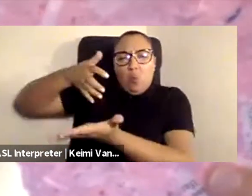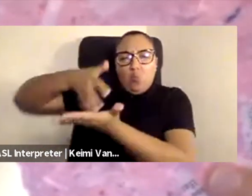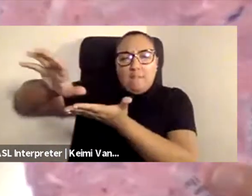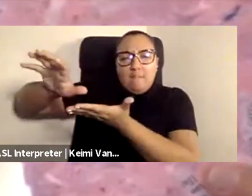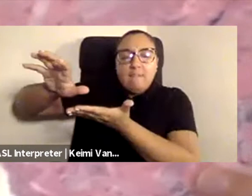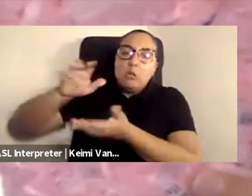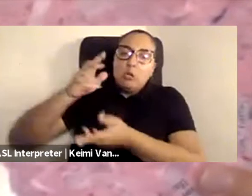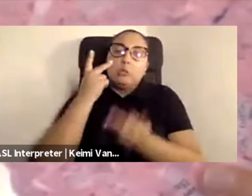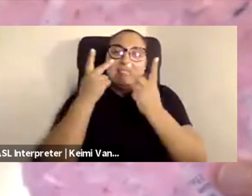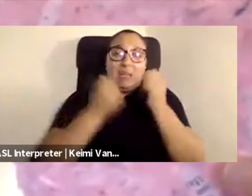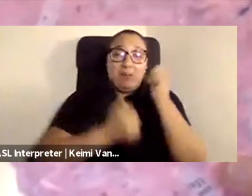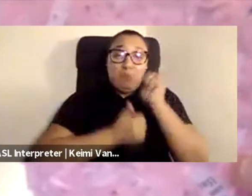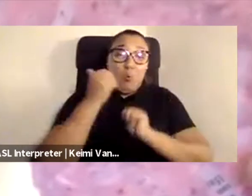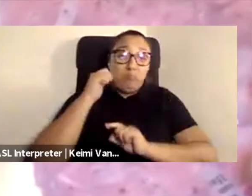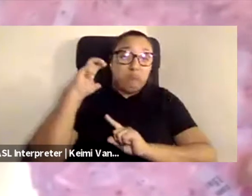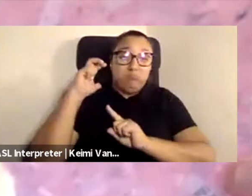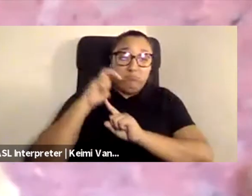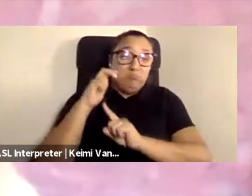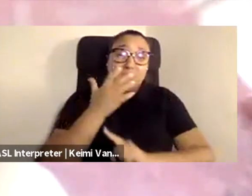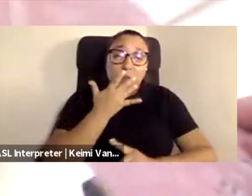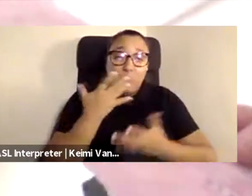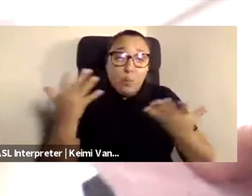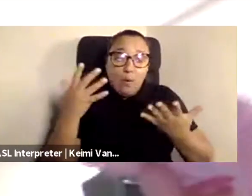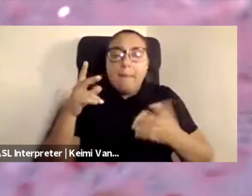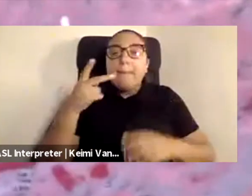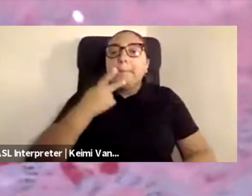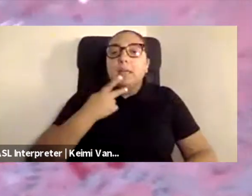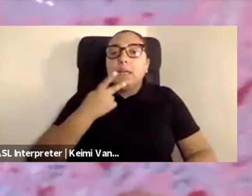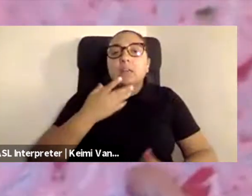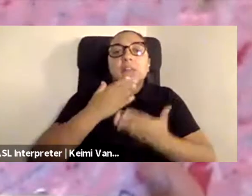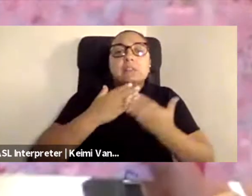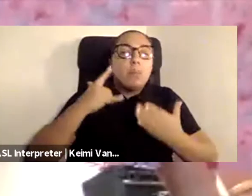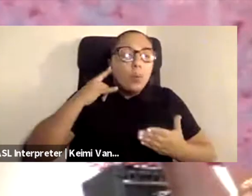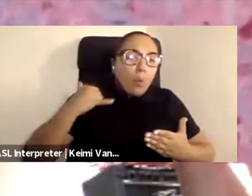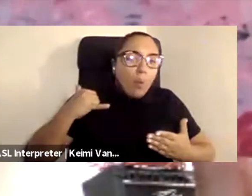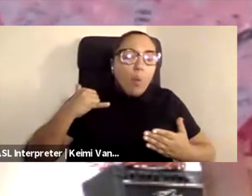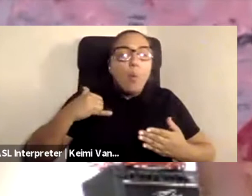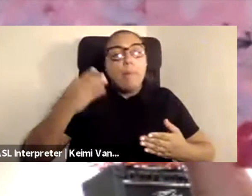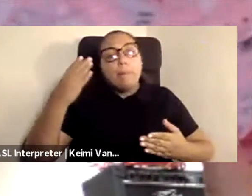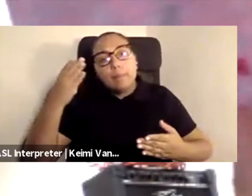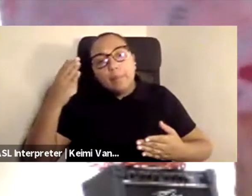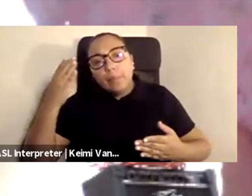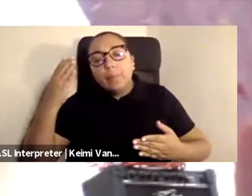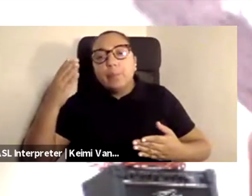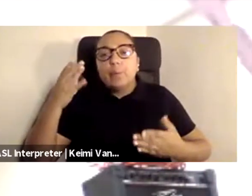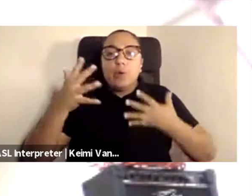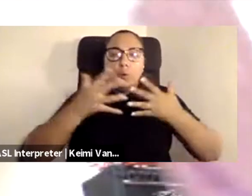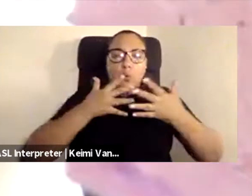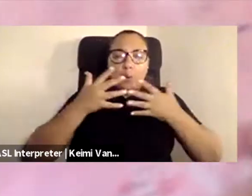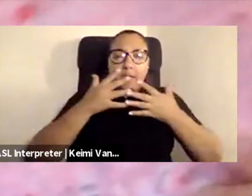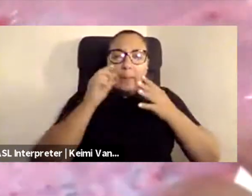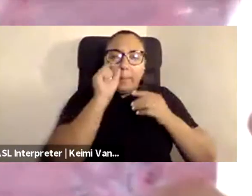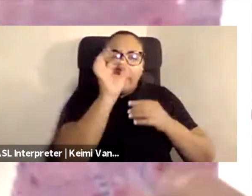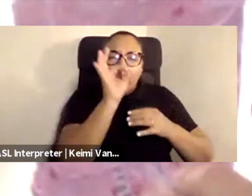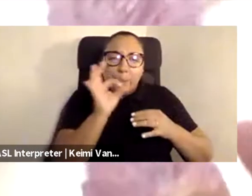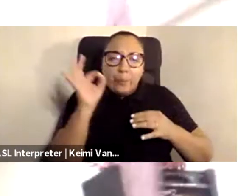pink, but interspersed there are gold, blue, and gray flecks with red